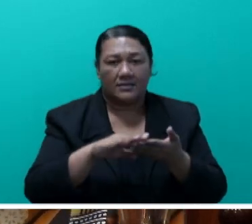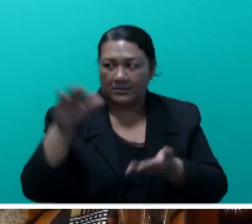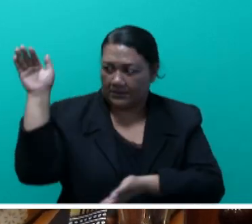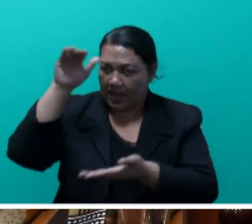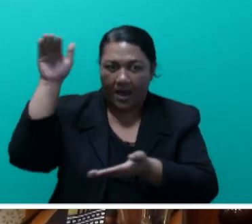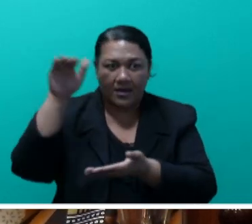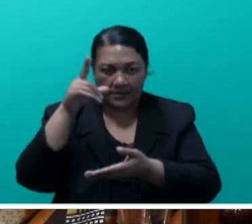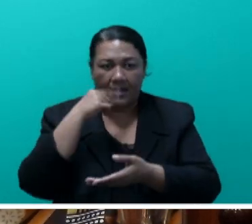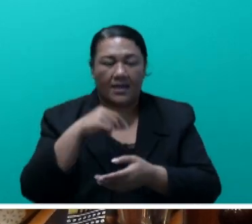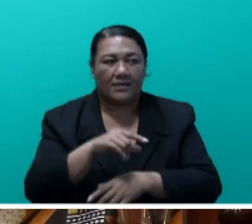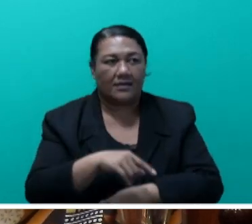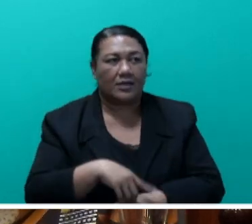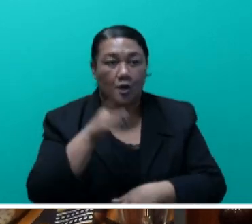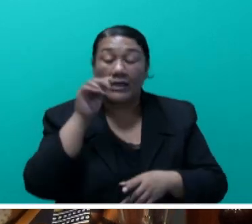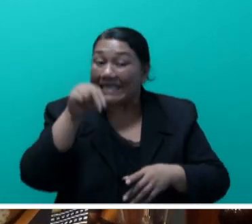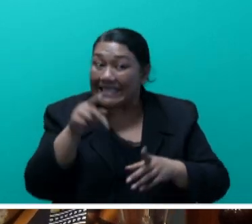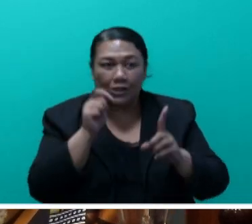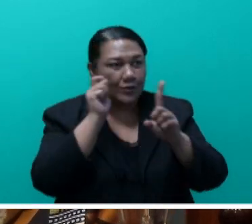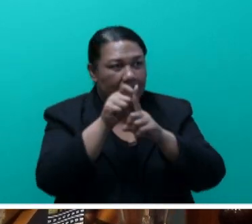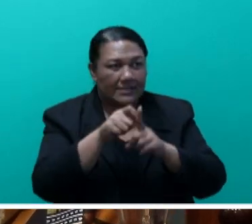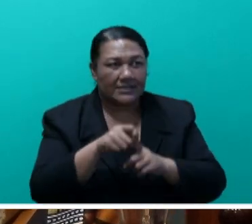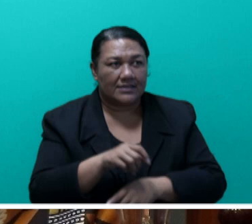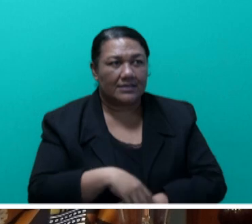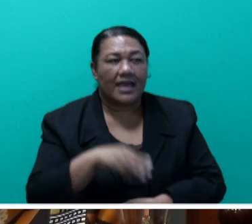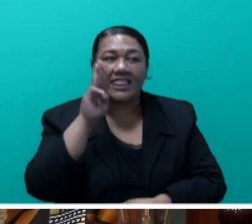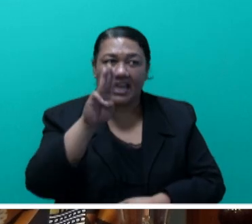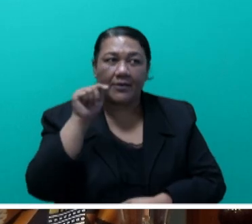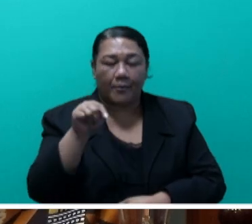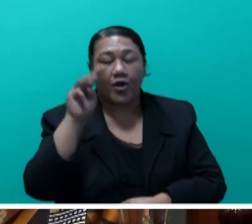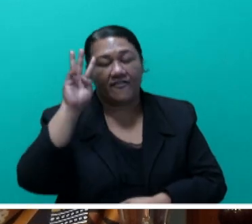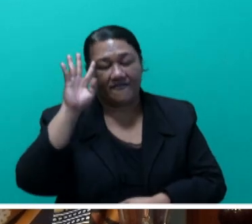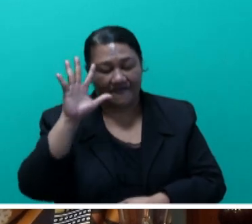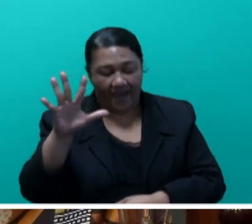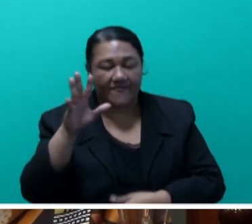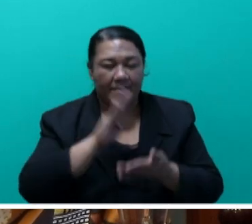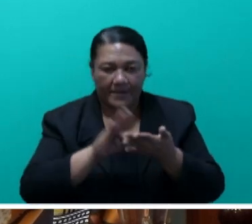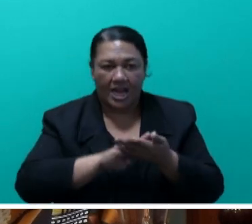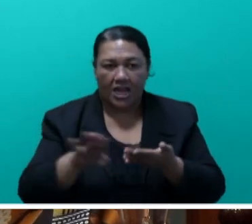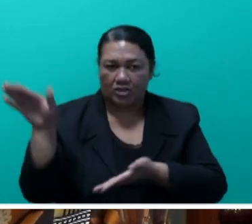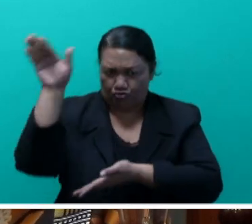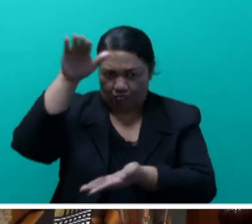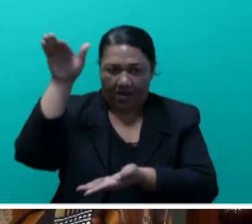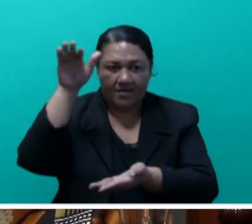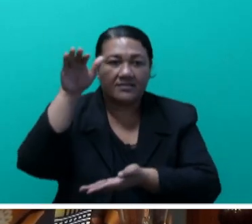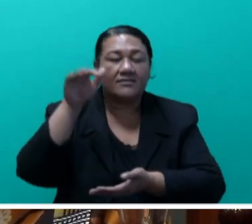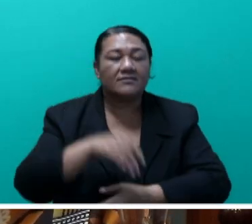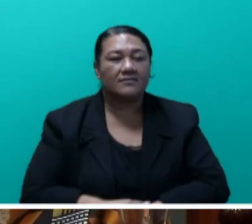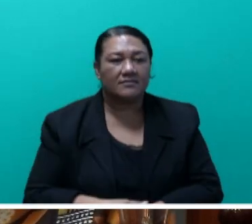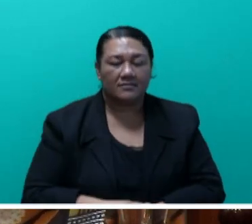need to reach that. We need to go to 3.5 million tons to enable us